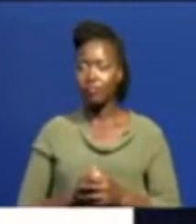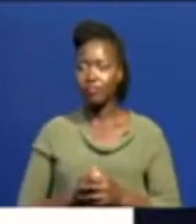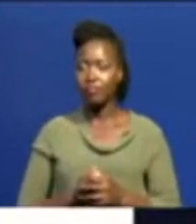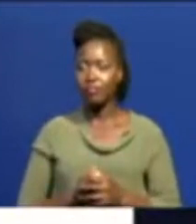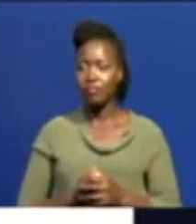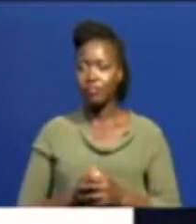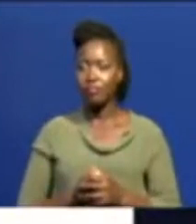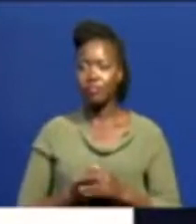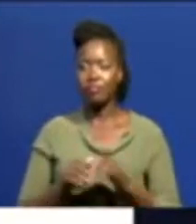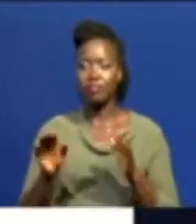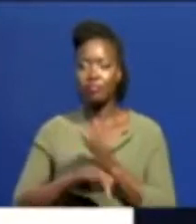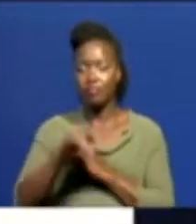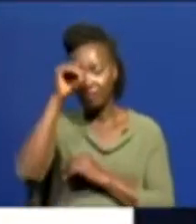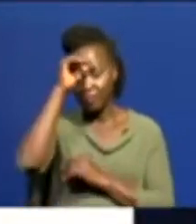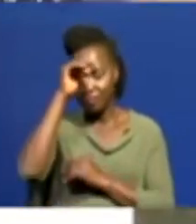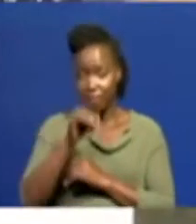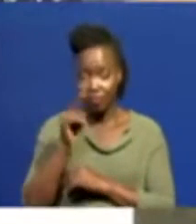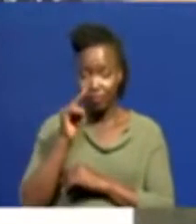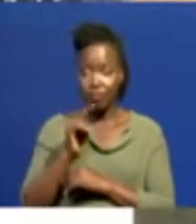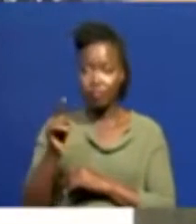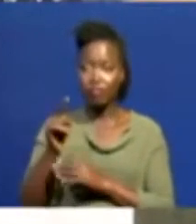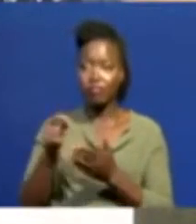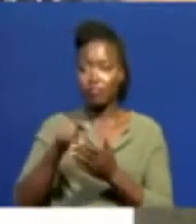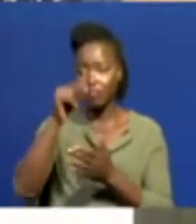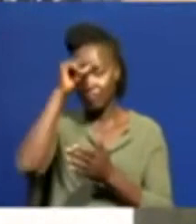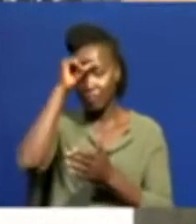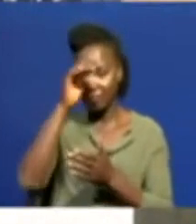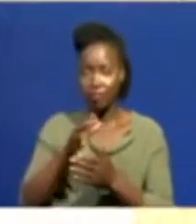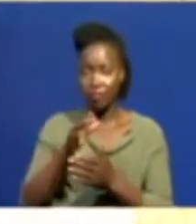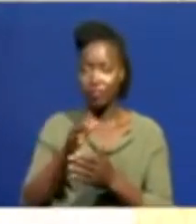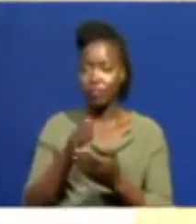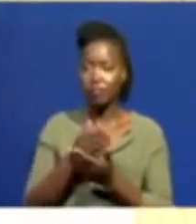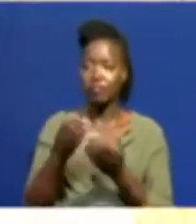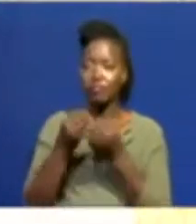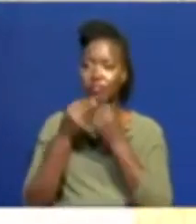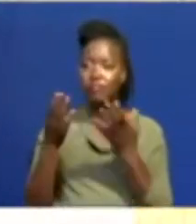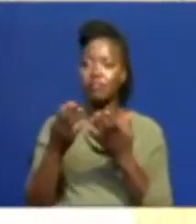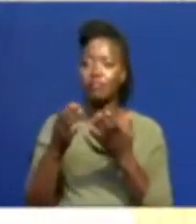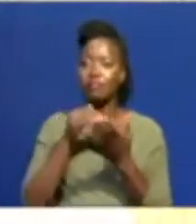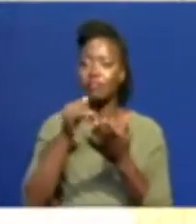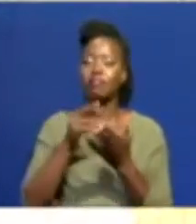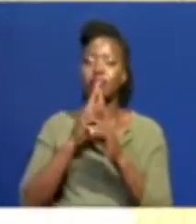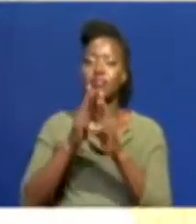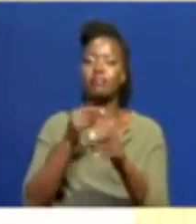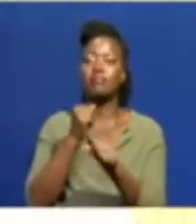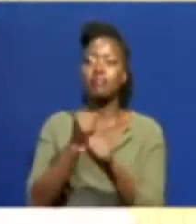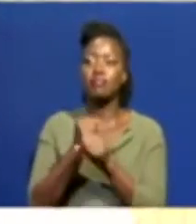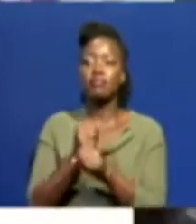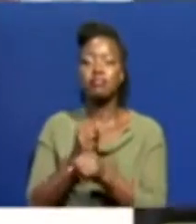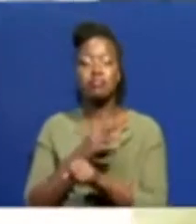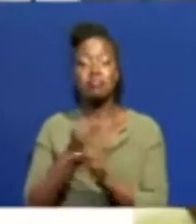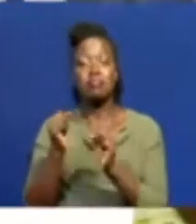The move by Deputy Governor Philomena Kapkori to write to Governor George Natembeya, informing him she will not be reporting to work over fears of her